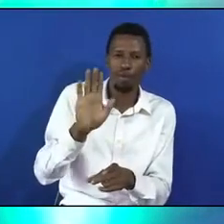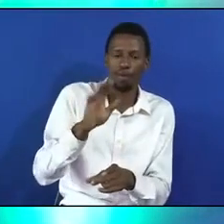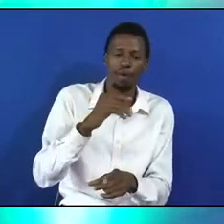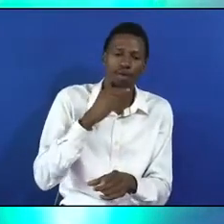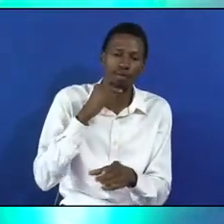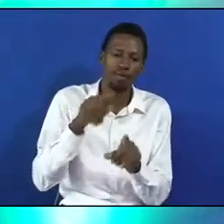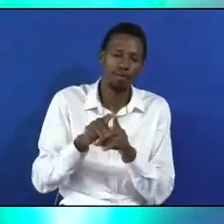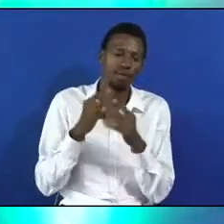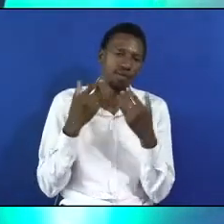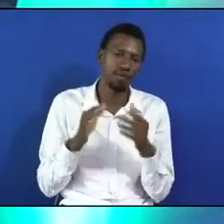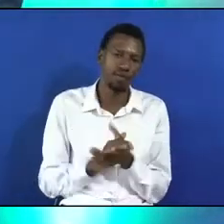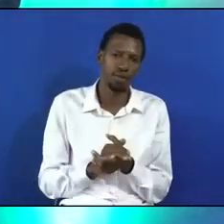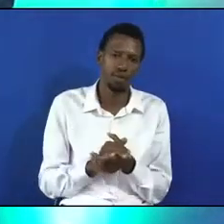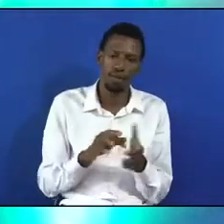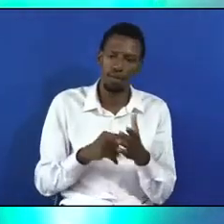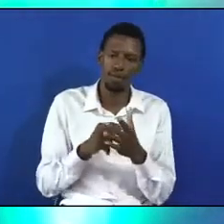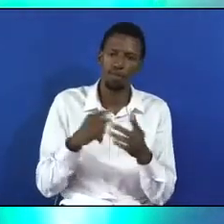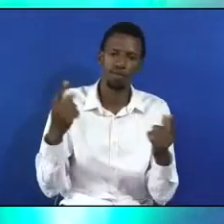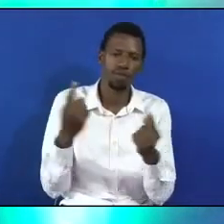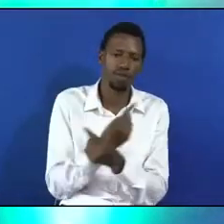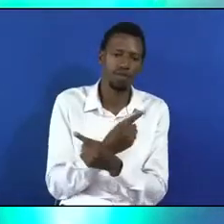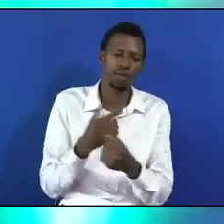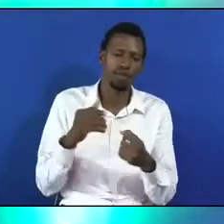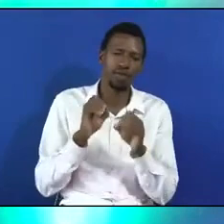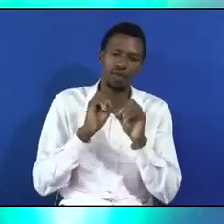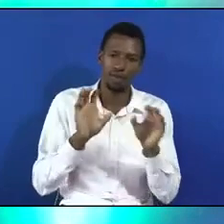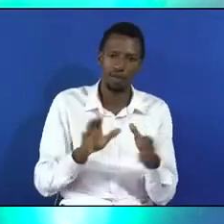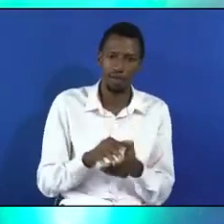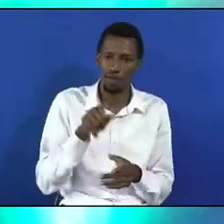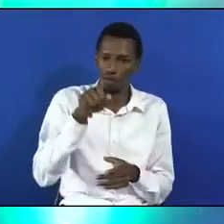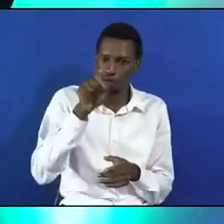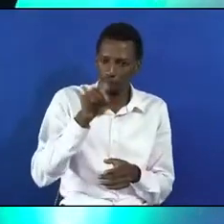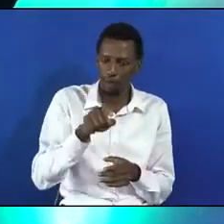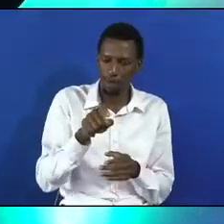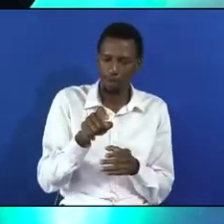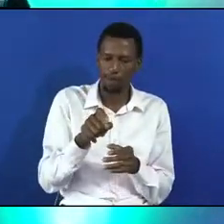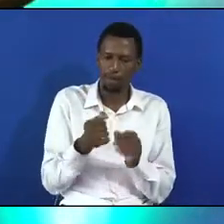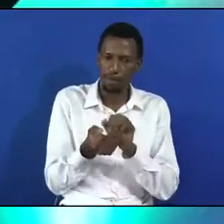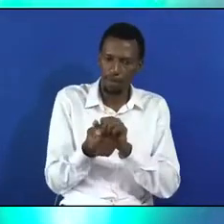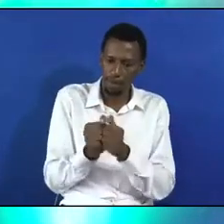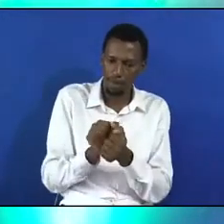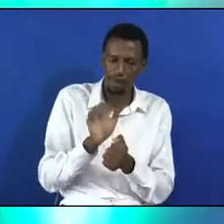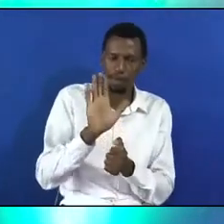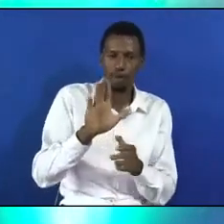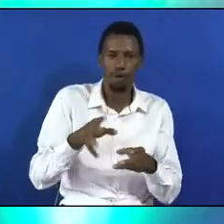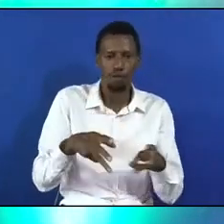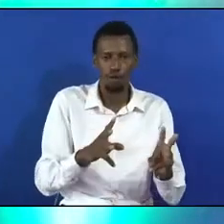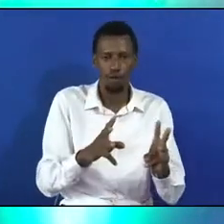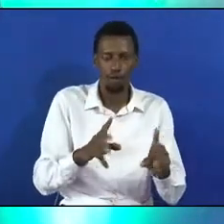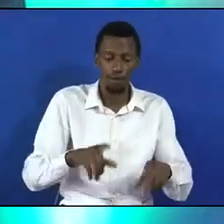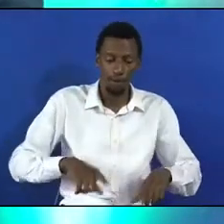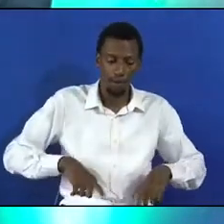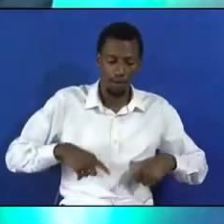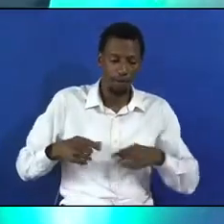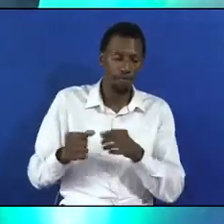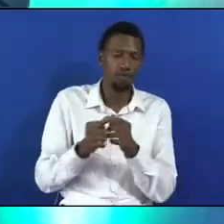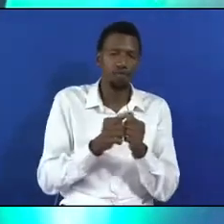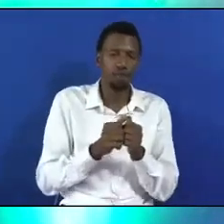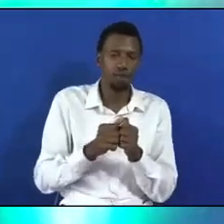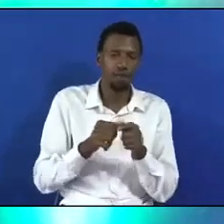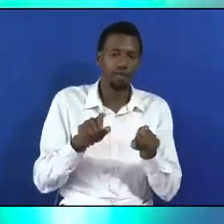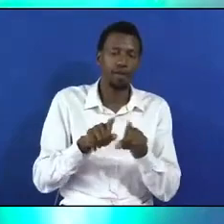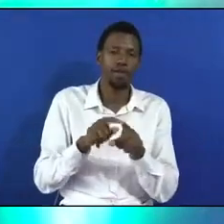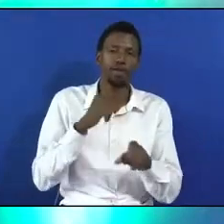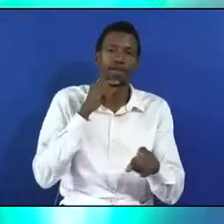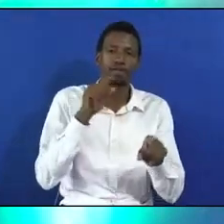excuse. You have no difference. You must mend up your ways and let us live together as brothers and sisters. Let